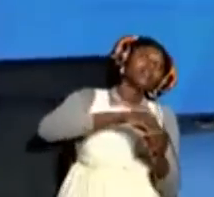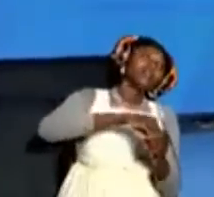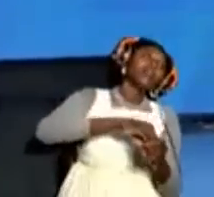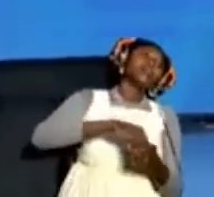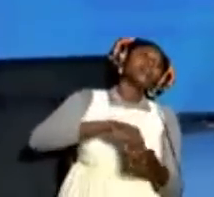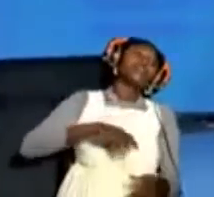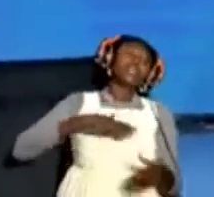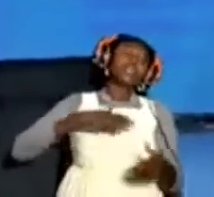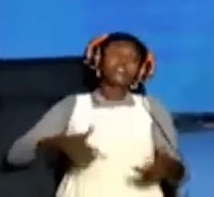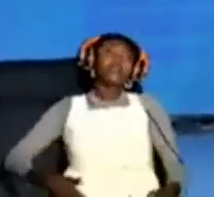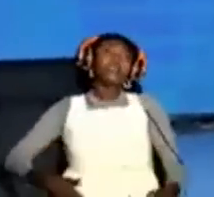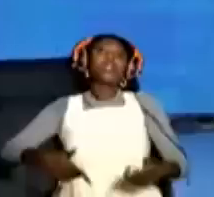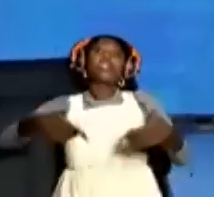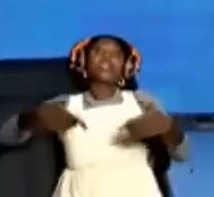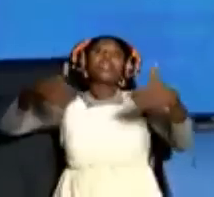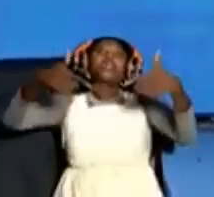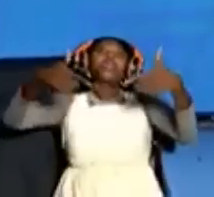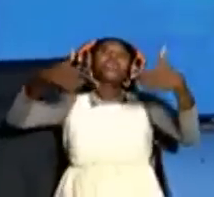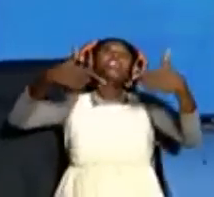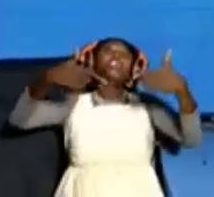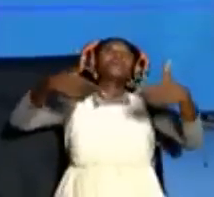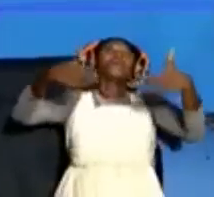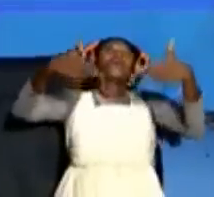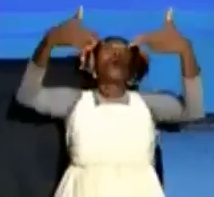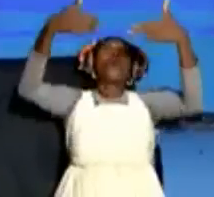Oluwajo. Oluwajo.